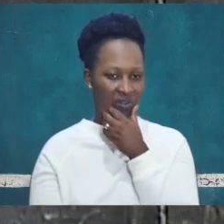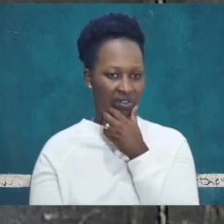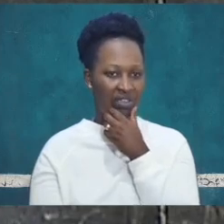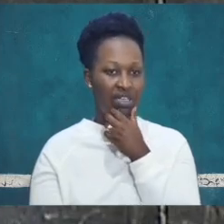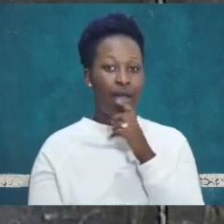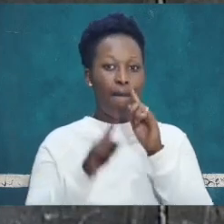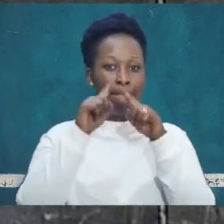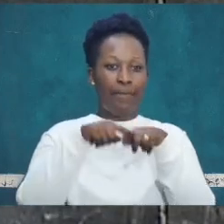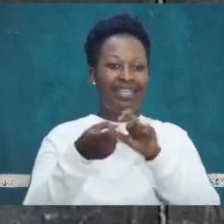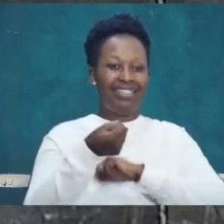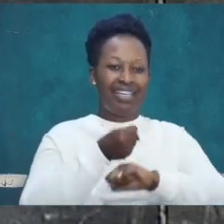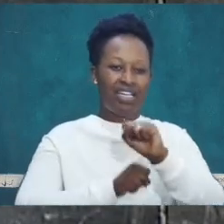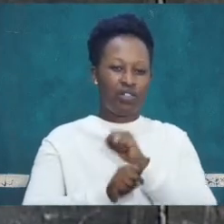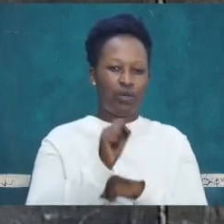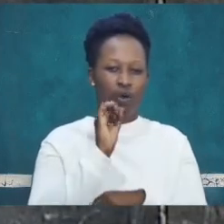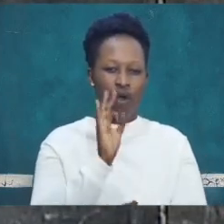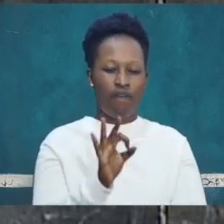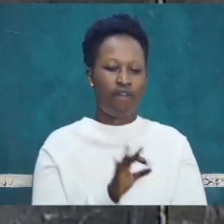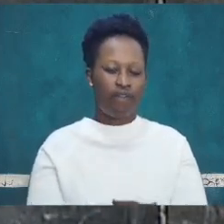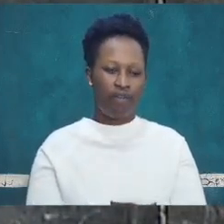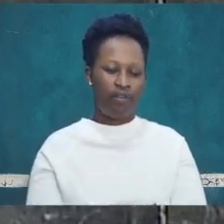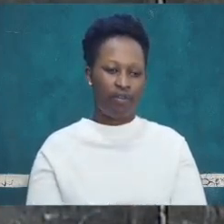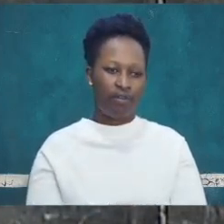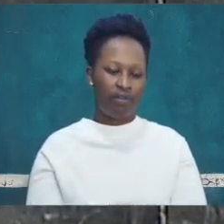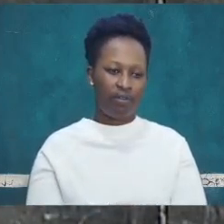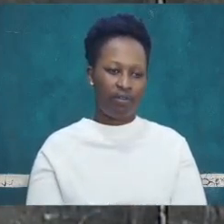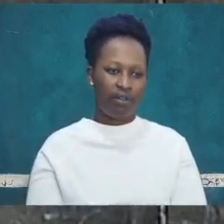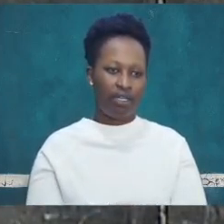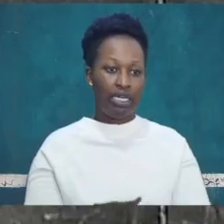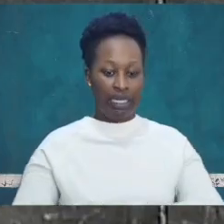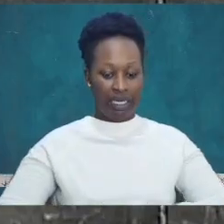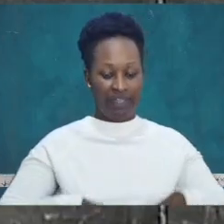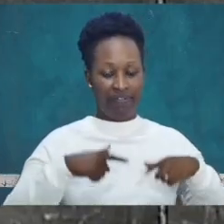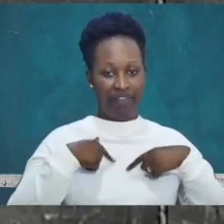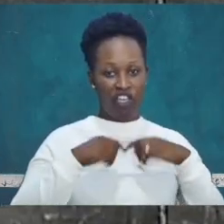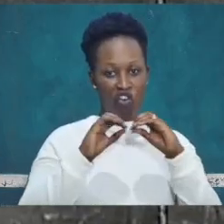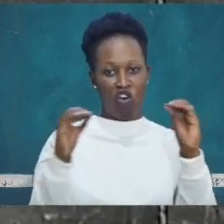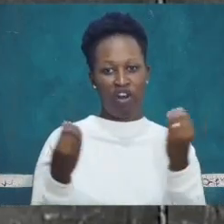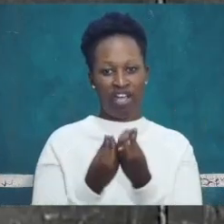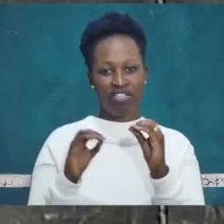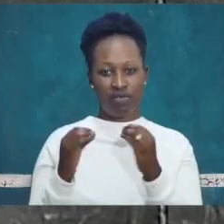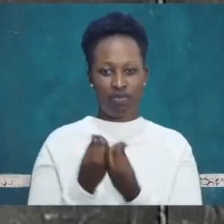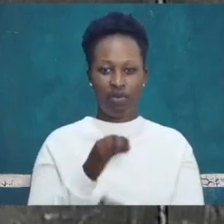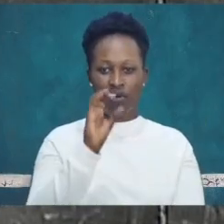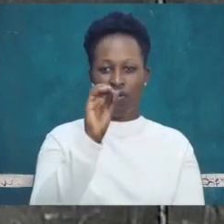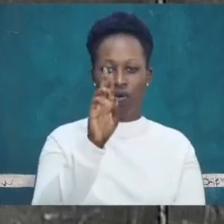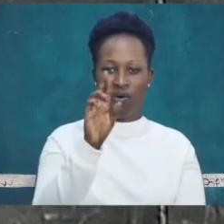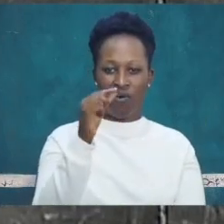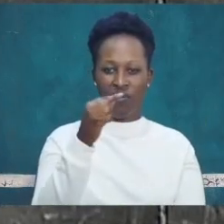the action of living organisms, by the action of